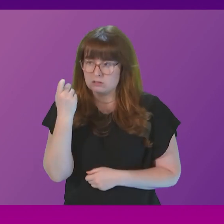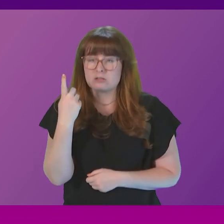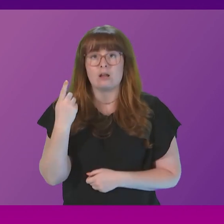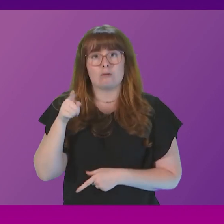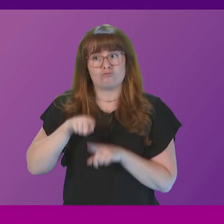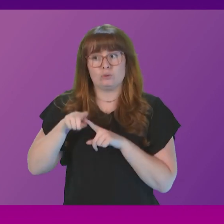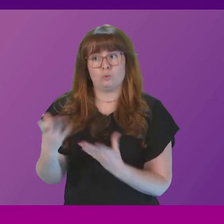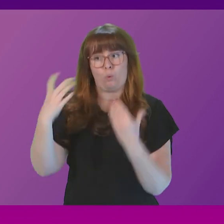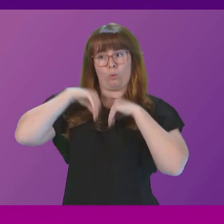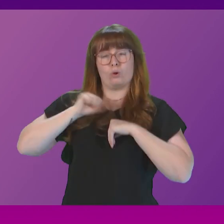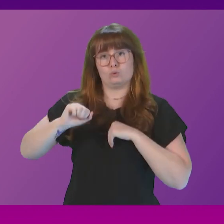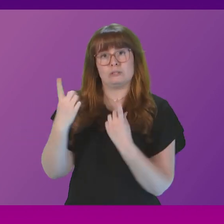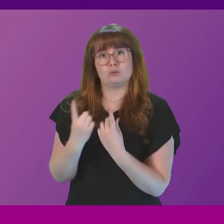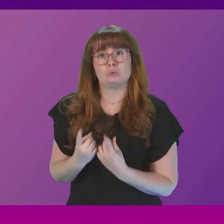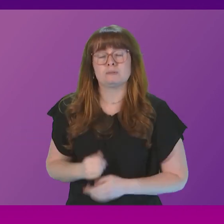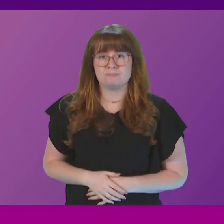view on that as we possibly can.